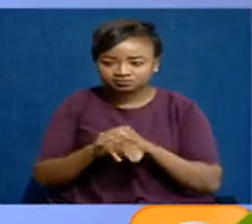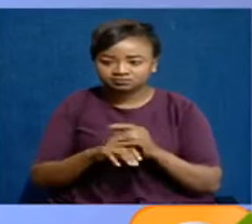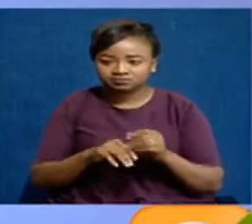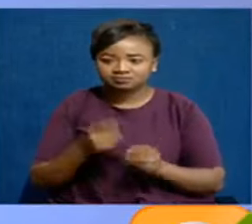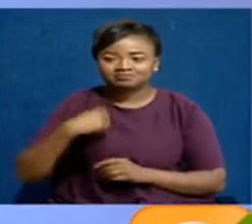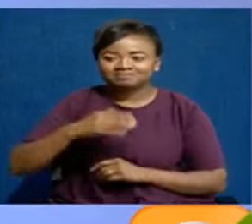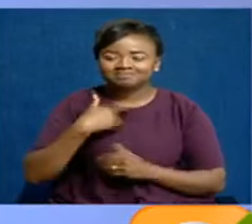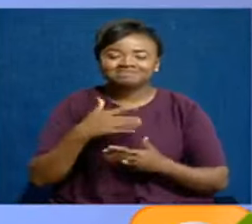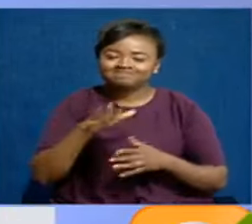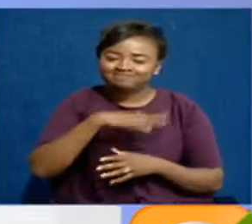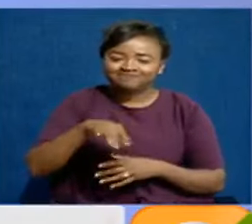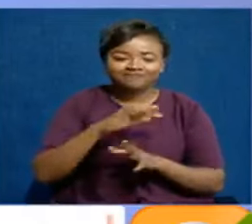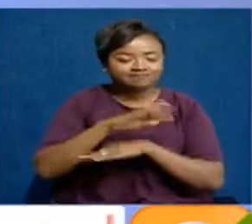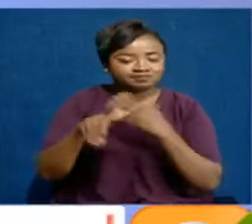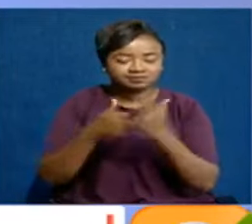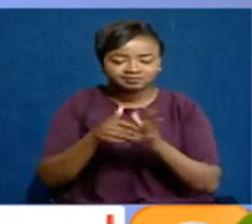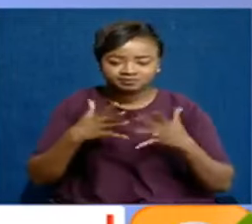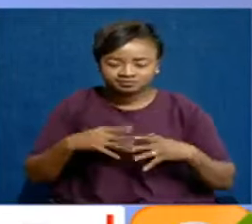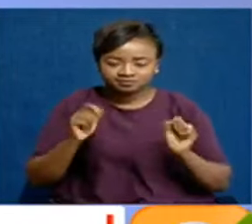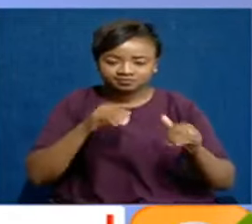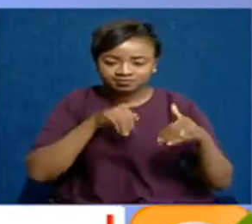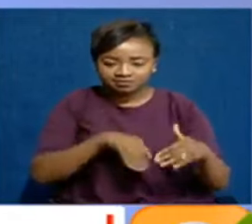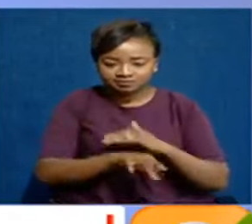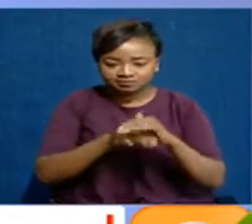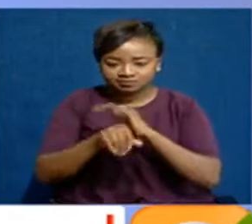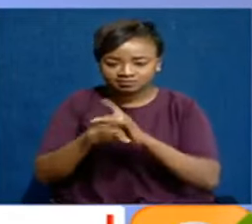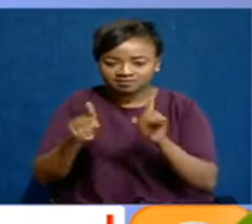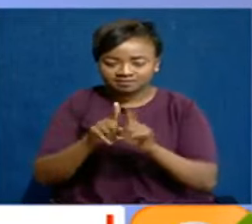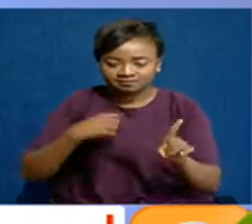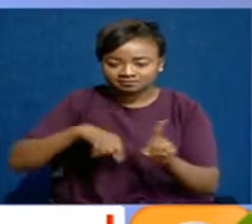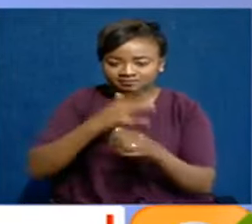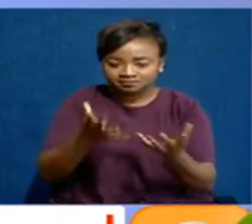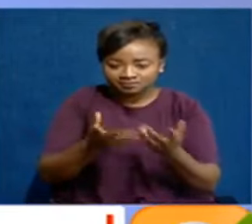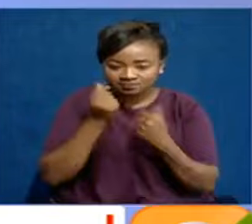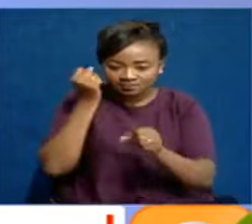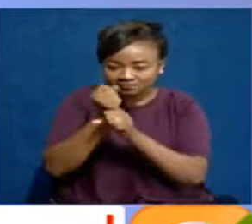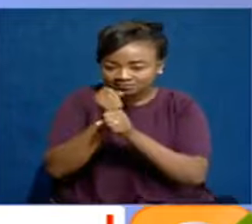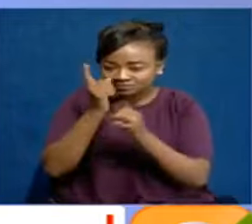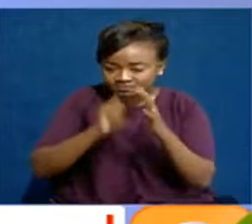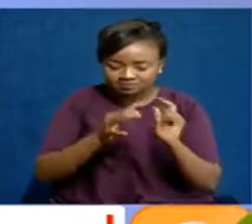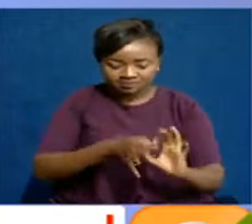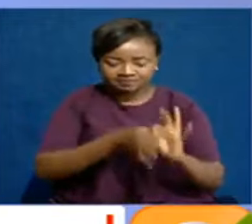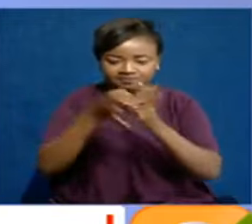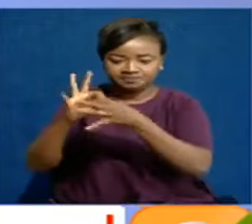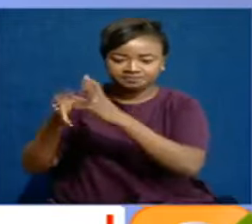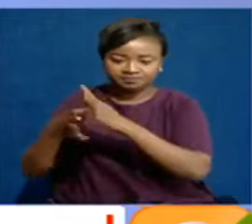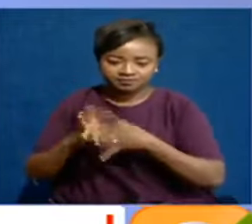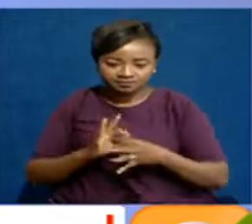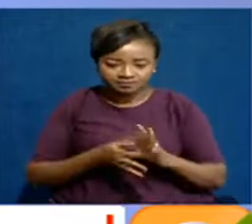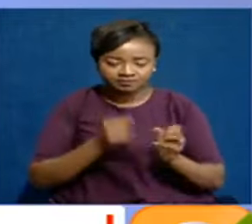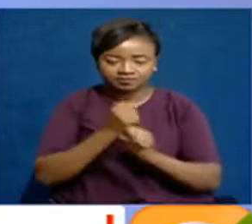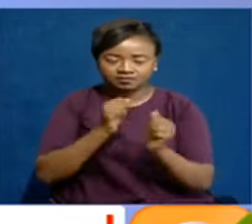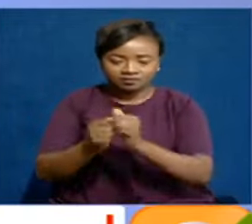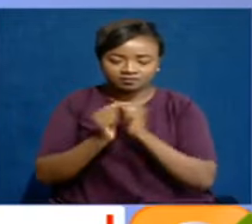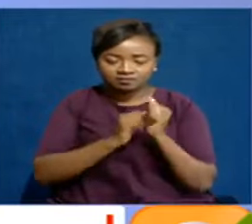for everyone. There's really room for everyone. And all we need to do is really collaborate. The end game for us, as we say, as an open access player, the